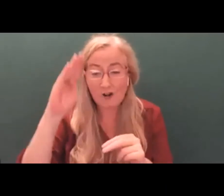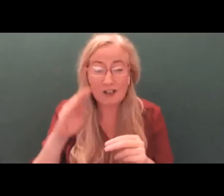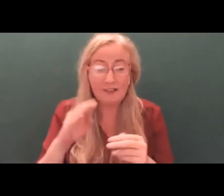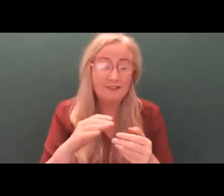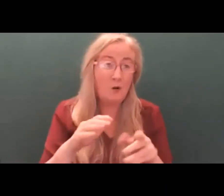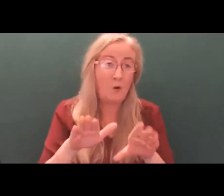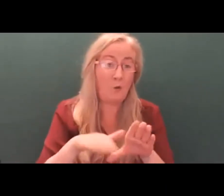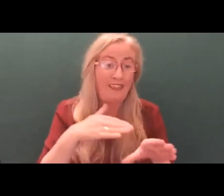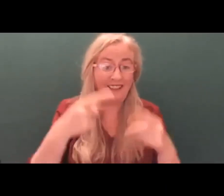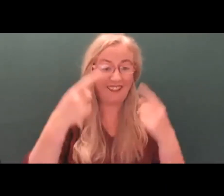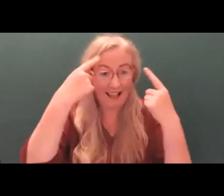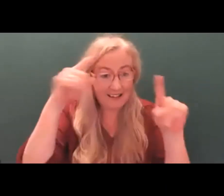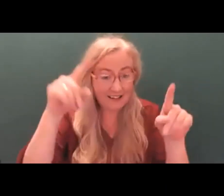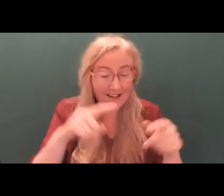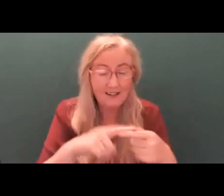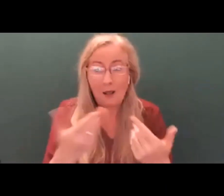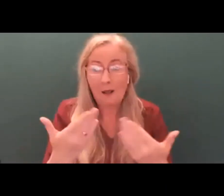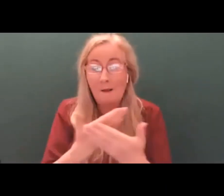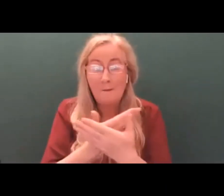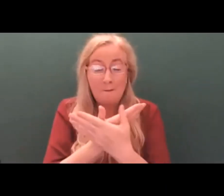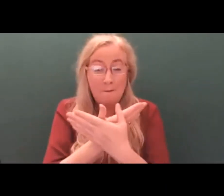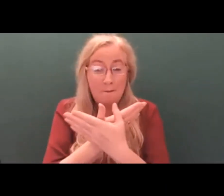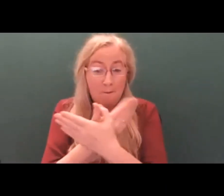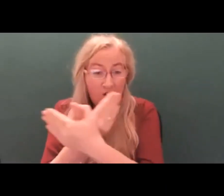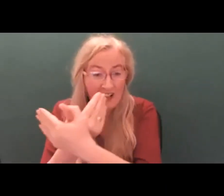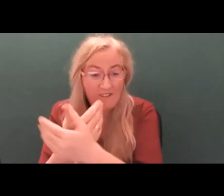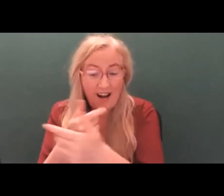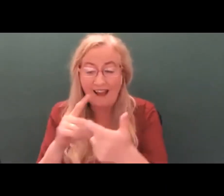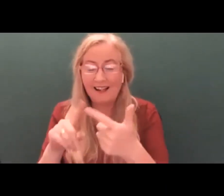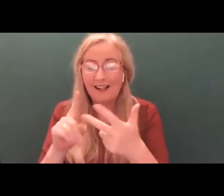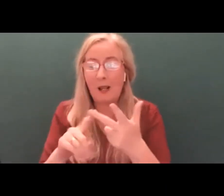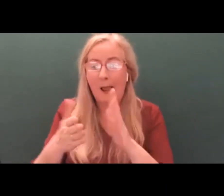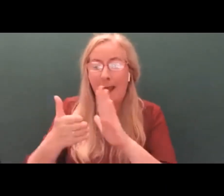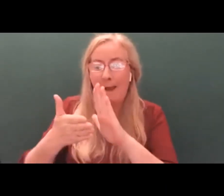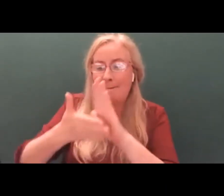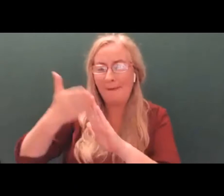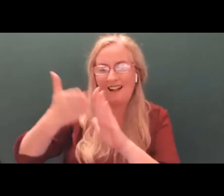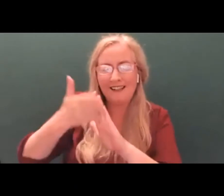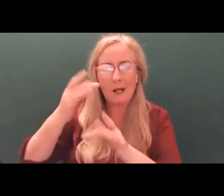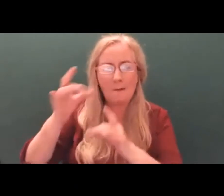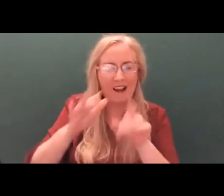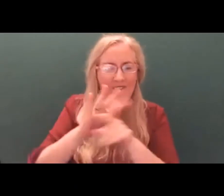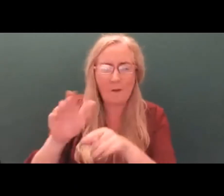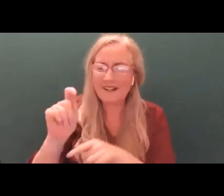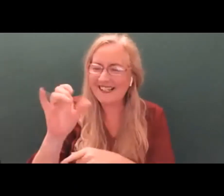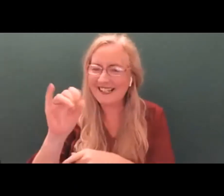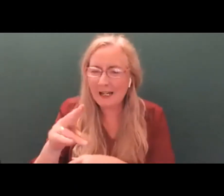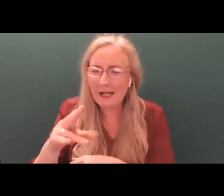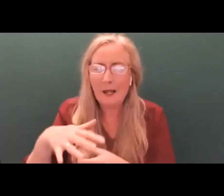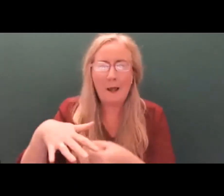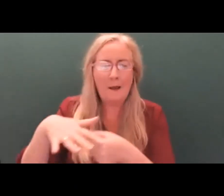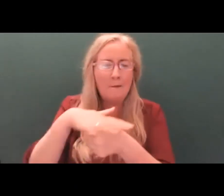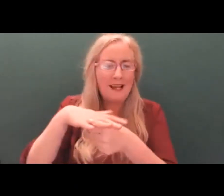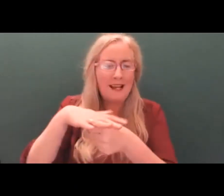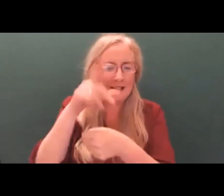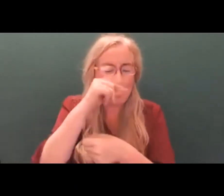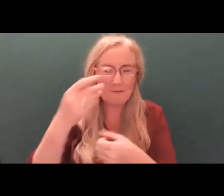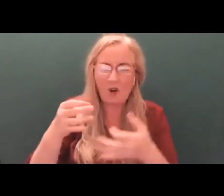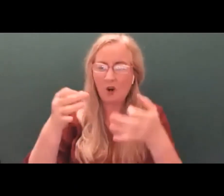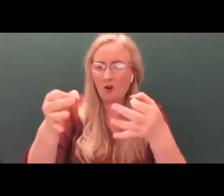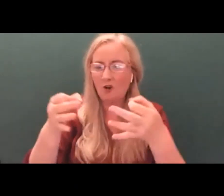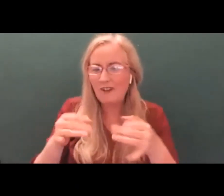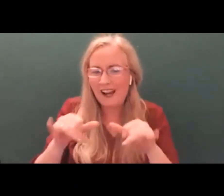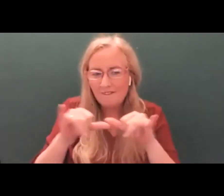cattle, butterflies, buildings made of tin, place names, graveyards,